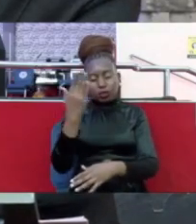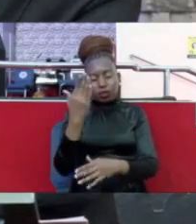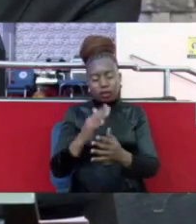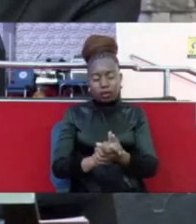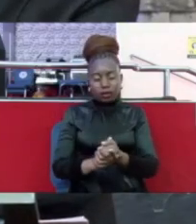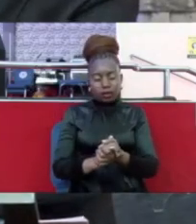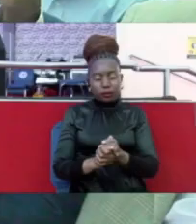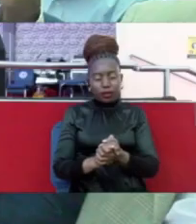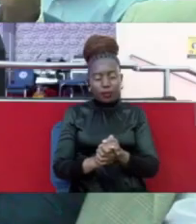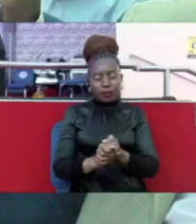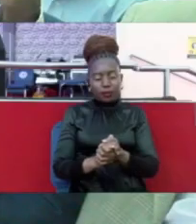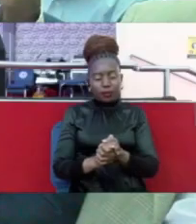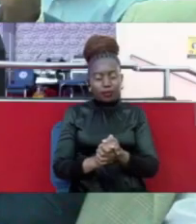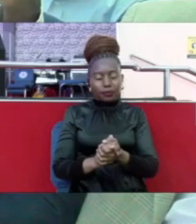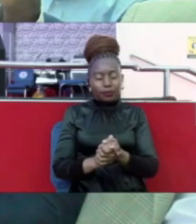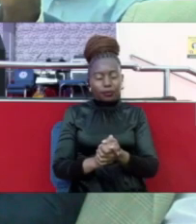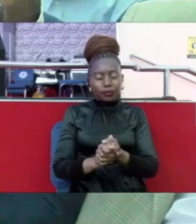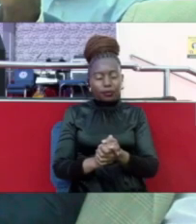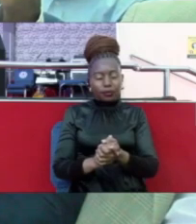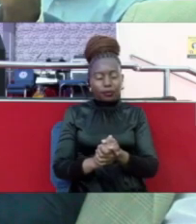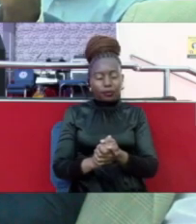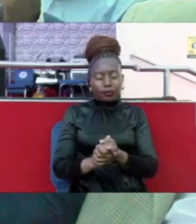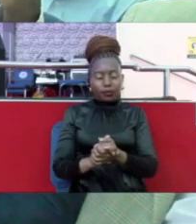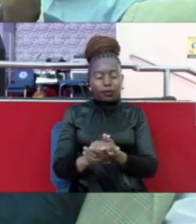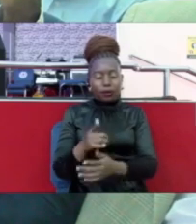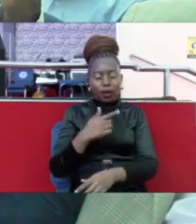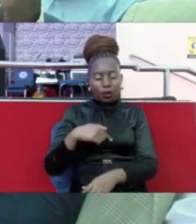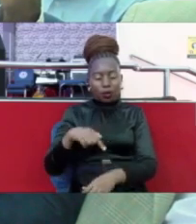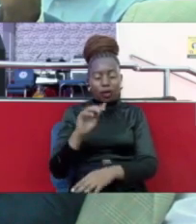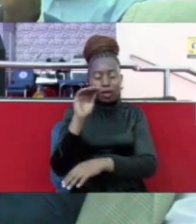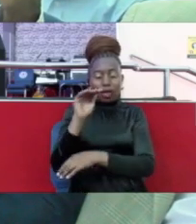We ask that you anoint his words.